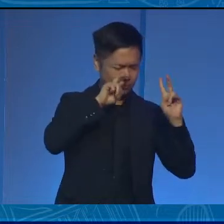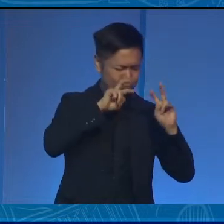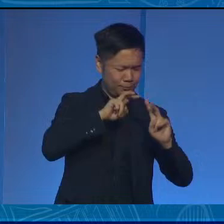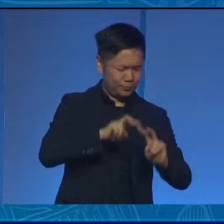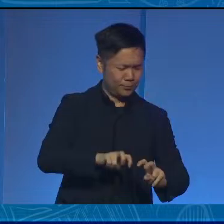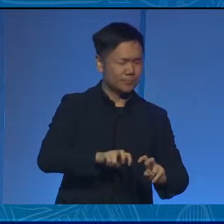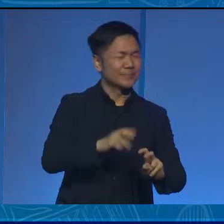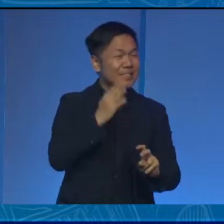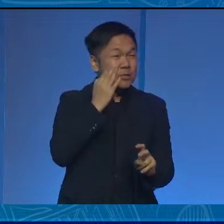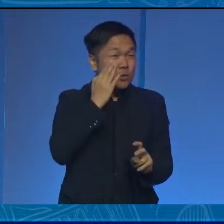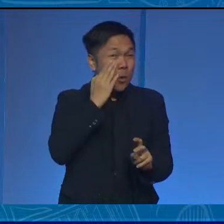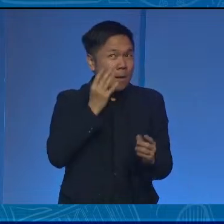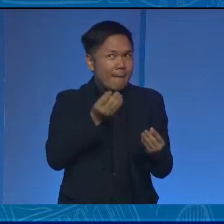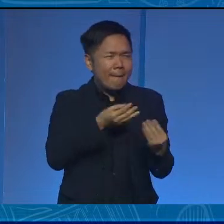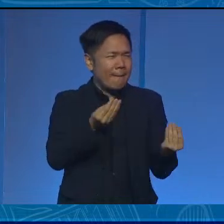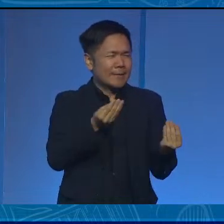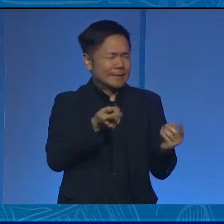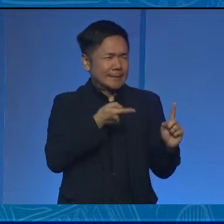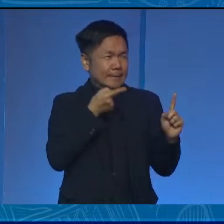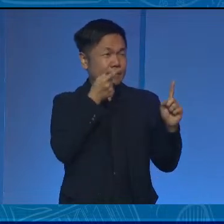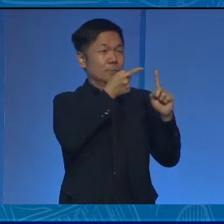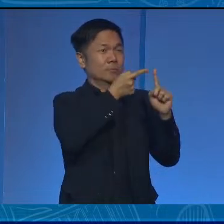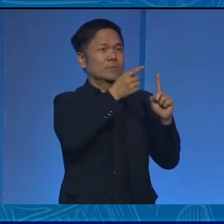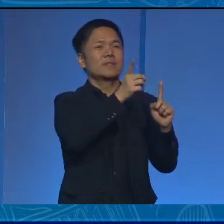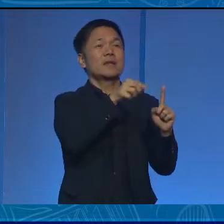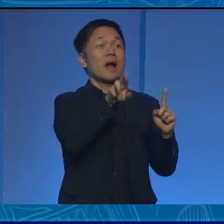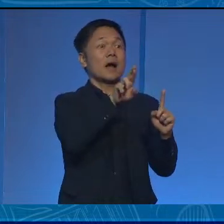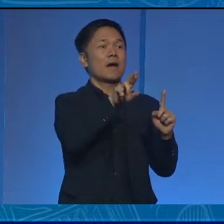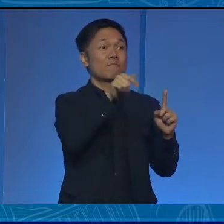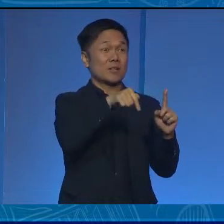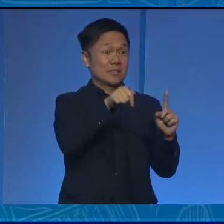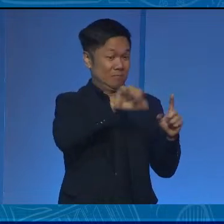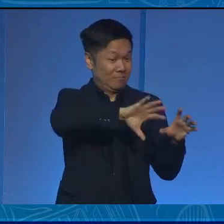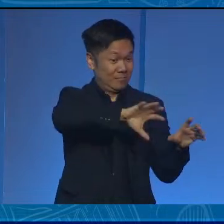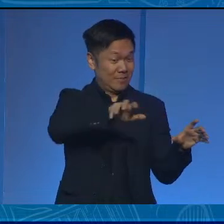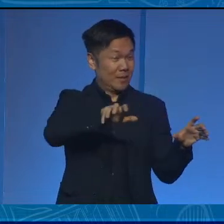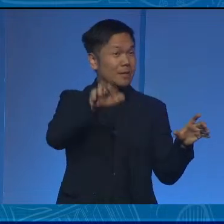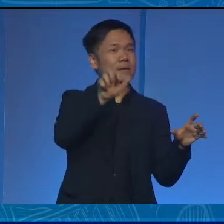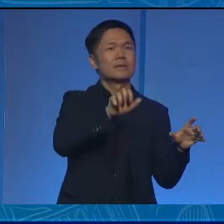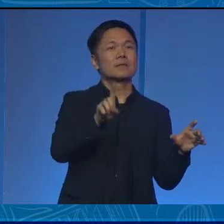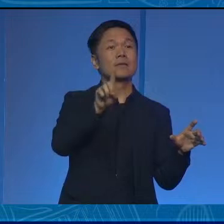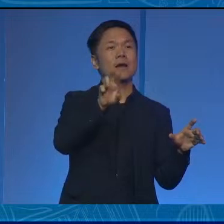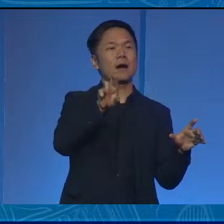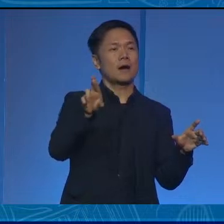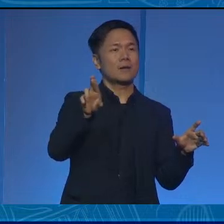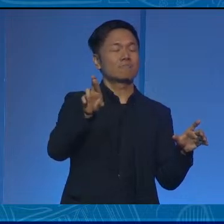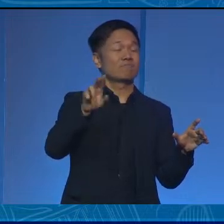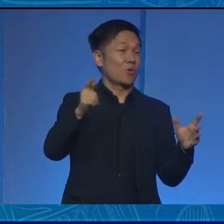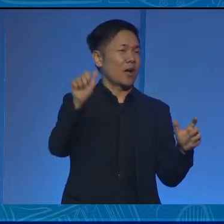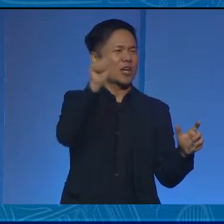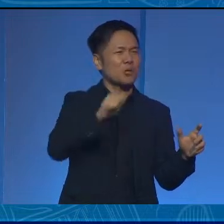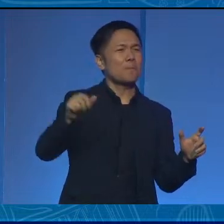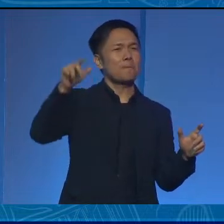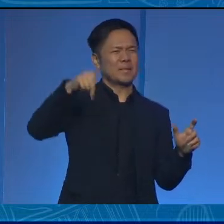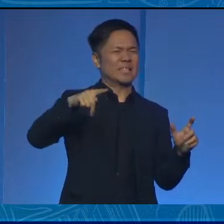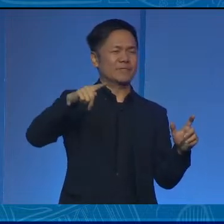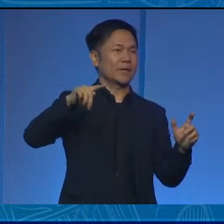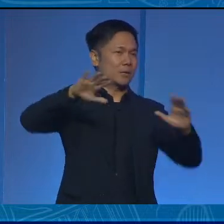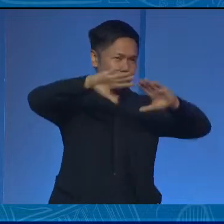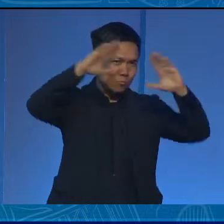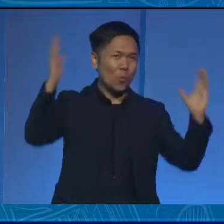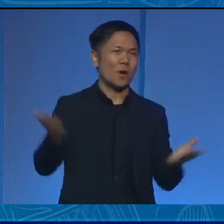DRR and climate action for Asia-Pacific and the world. In this light, I am pleased to call on the